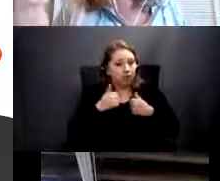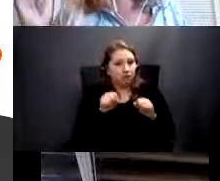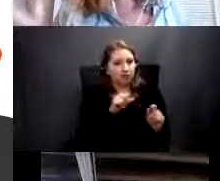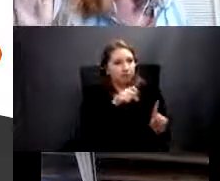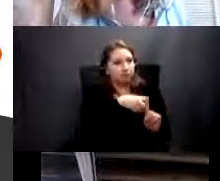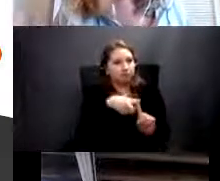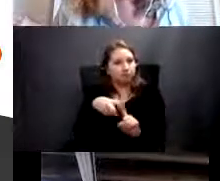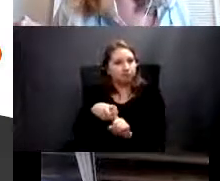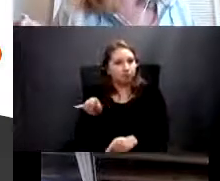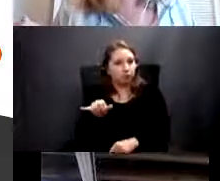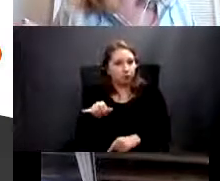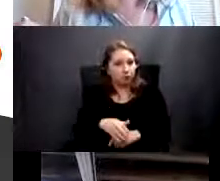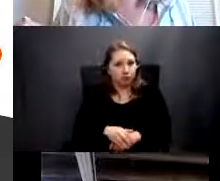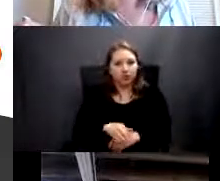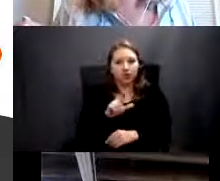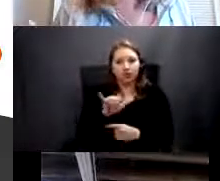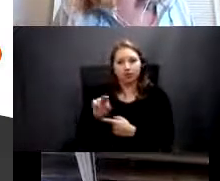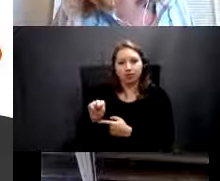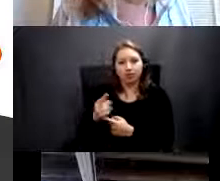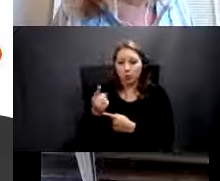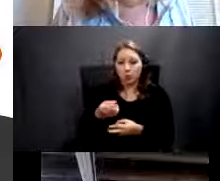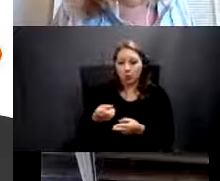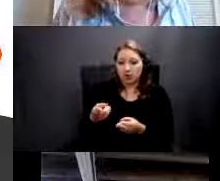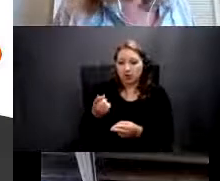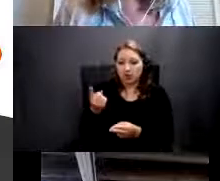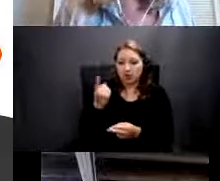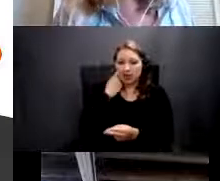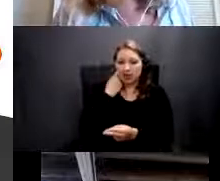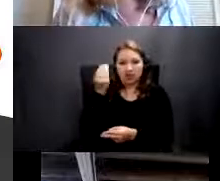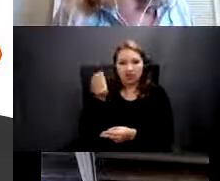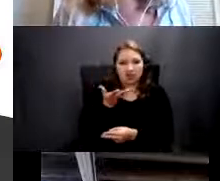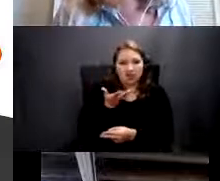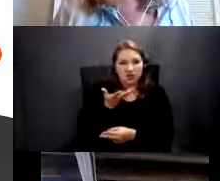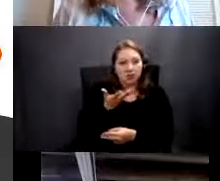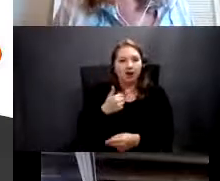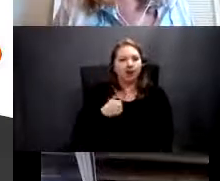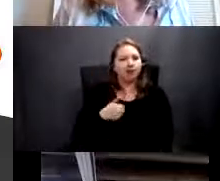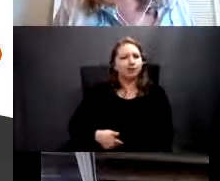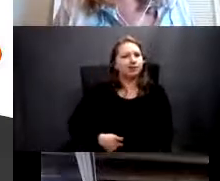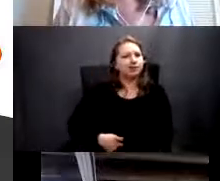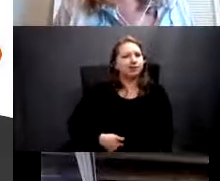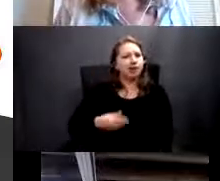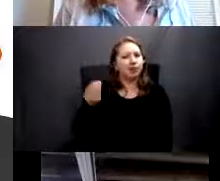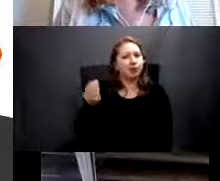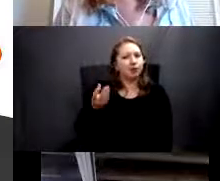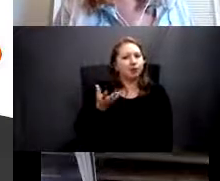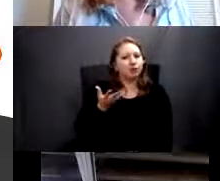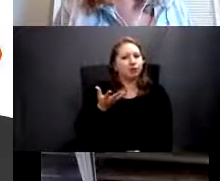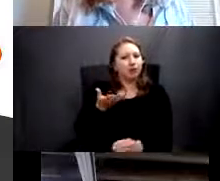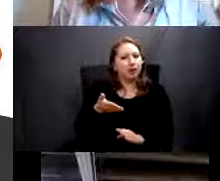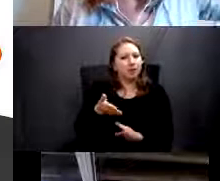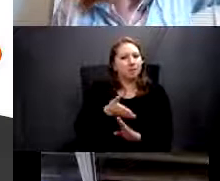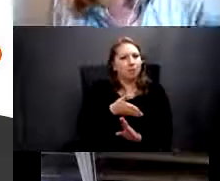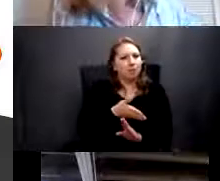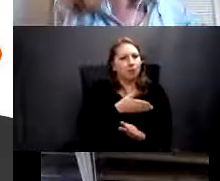I actually was just introduced to, and I have a hunch I was introduced to it many times before and kept